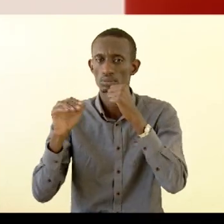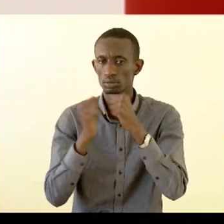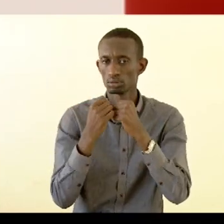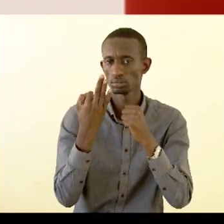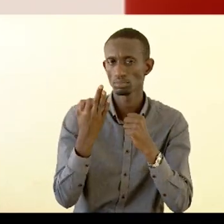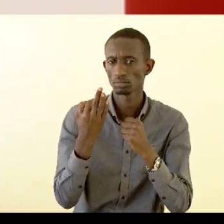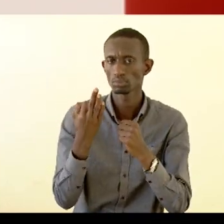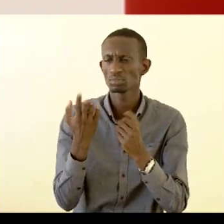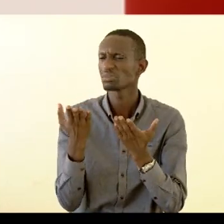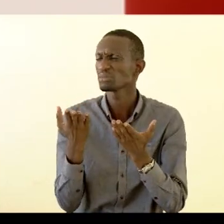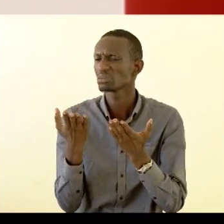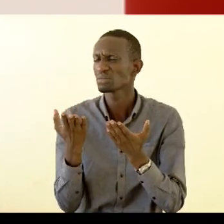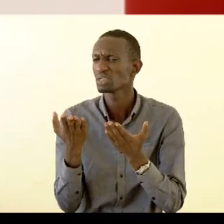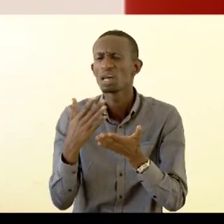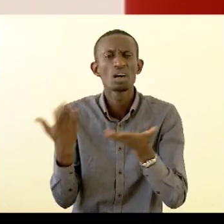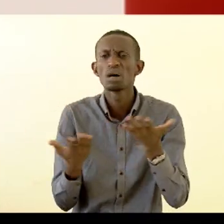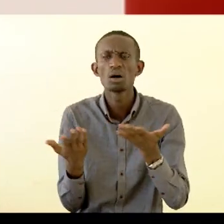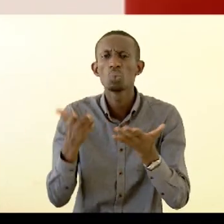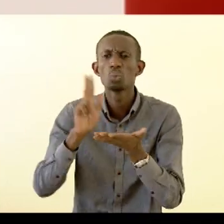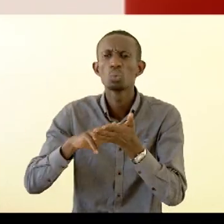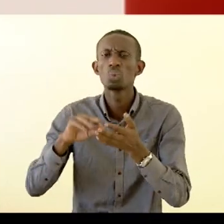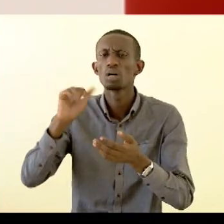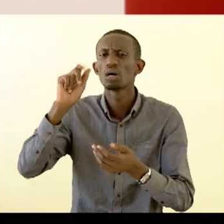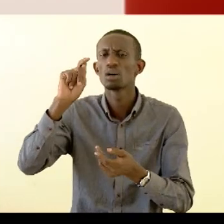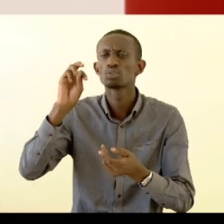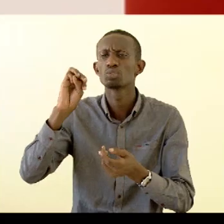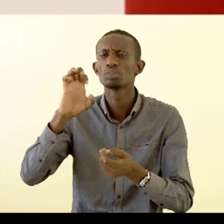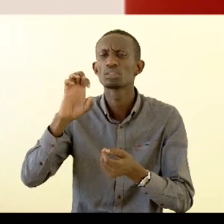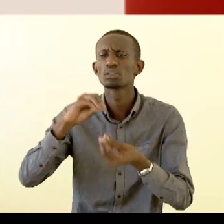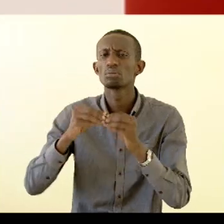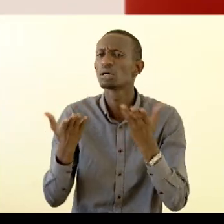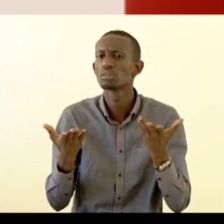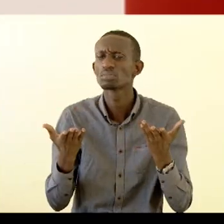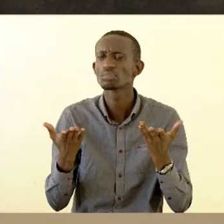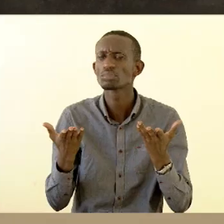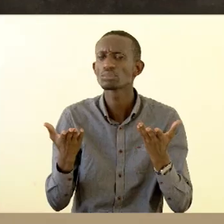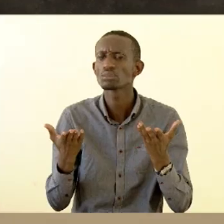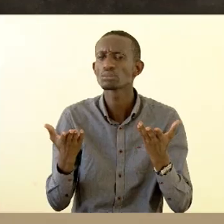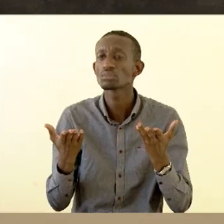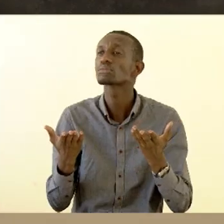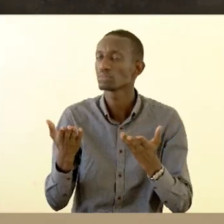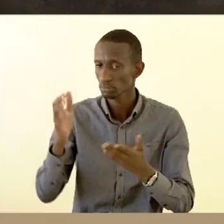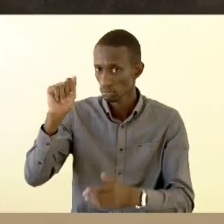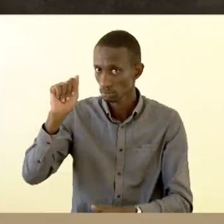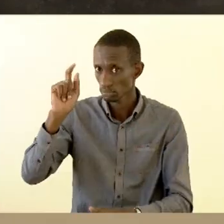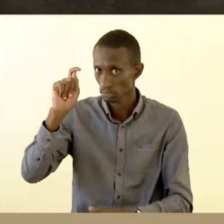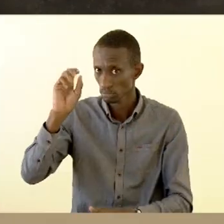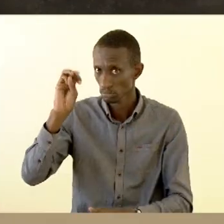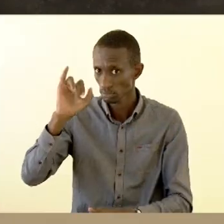How do we determine the atomic number? We know that the atomic number is equal to the number of